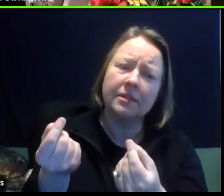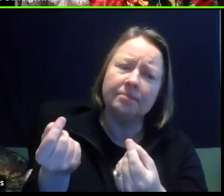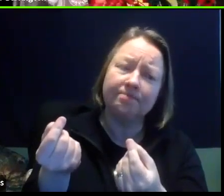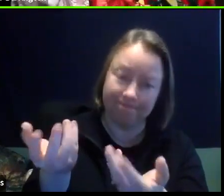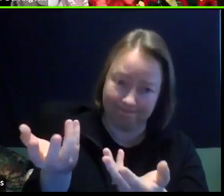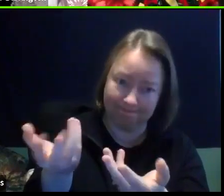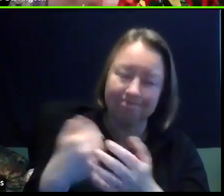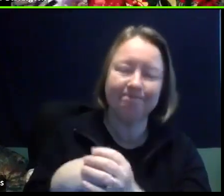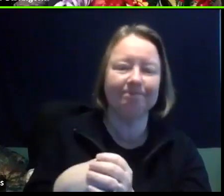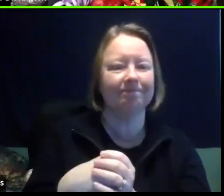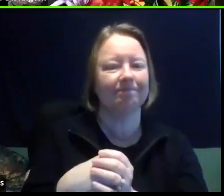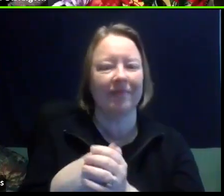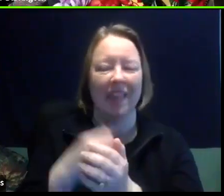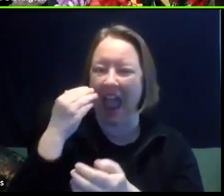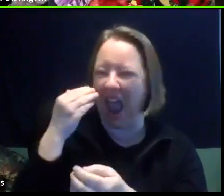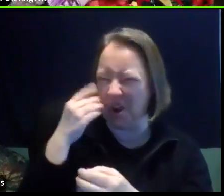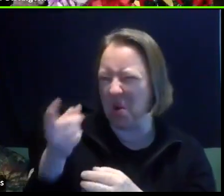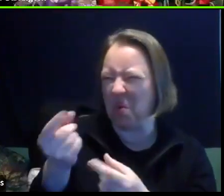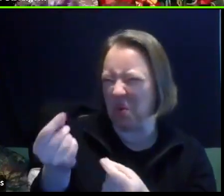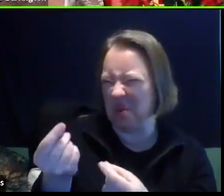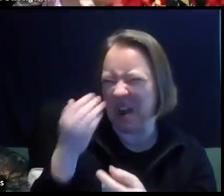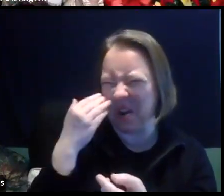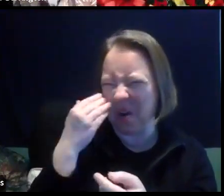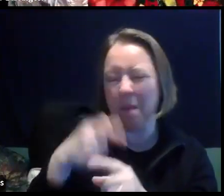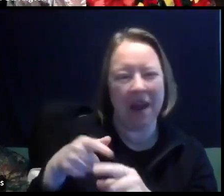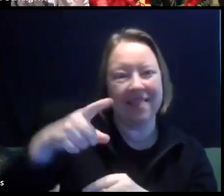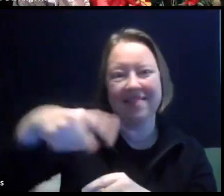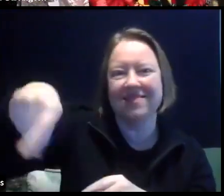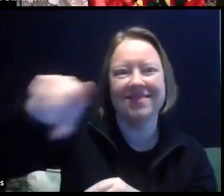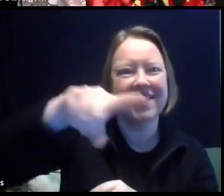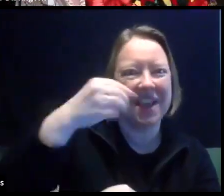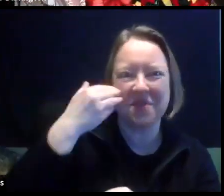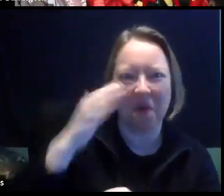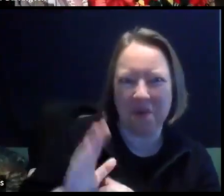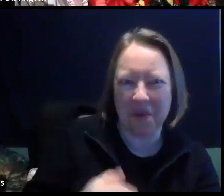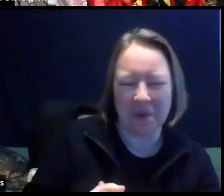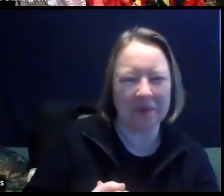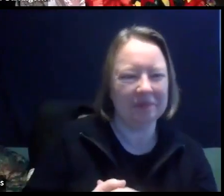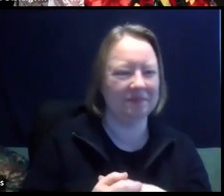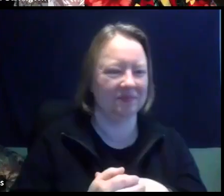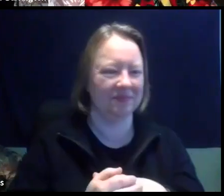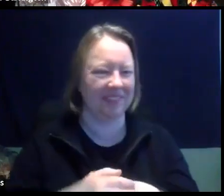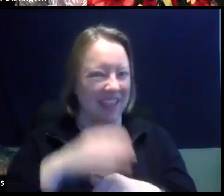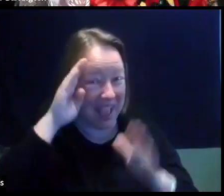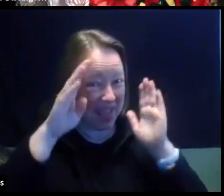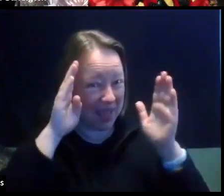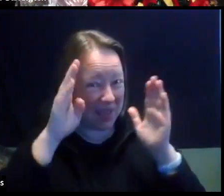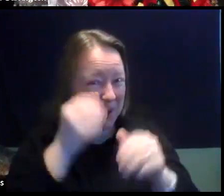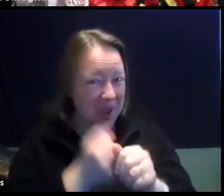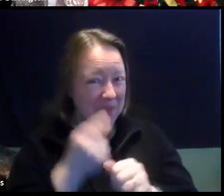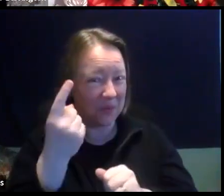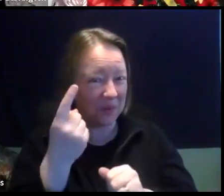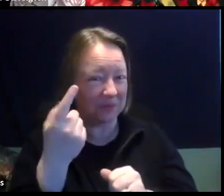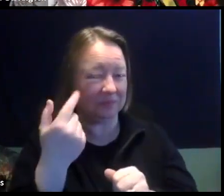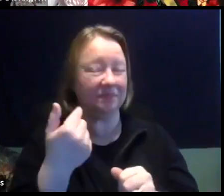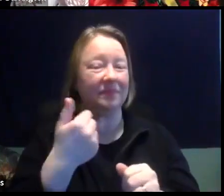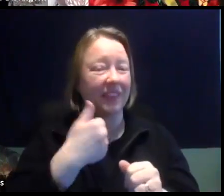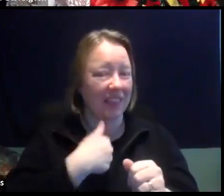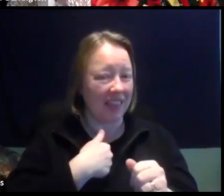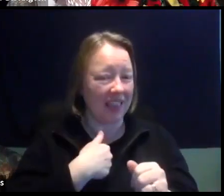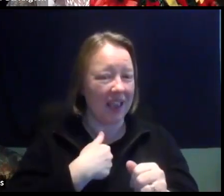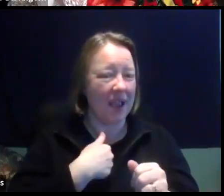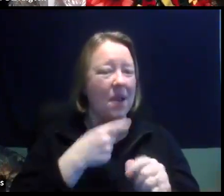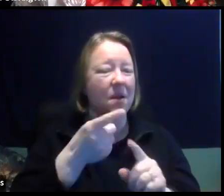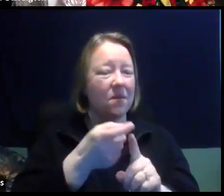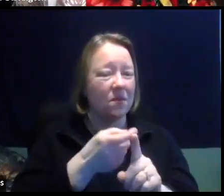Yes, I know what you do, but they don't know what you do. Hi, everybody. I am from